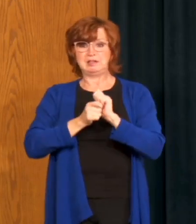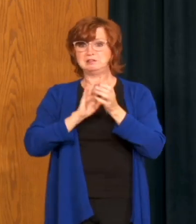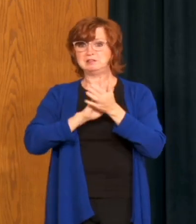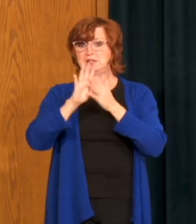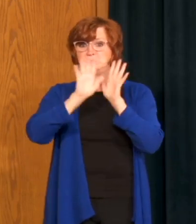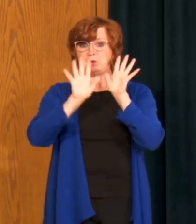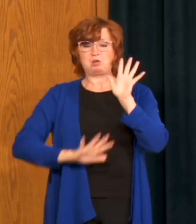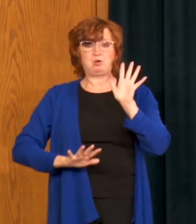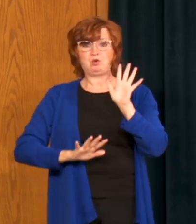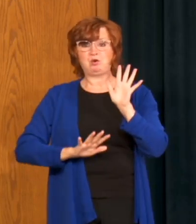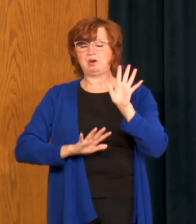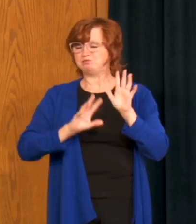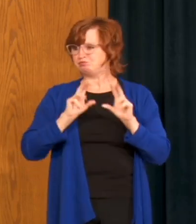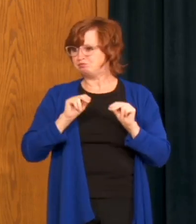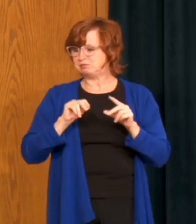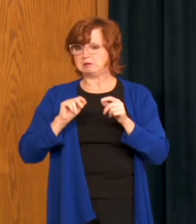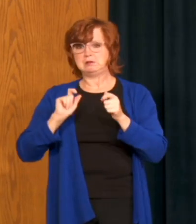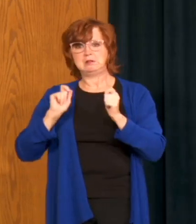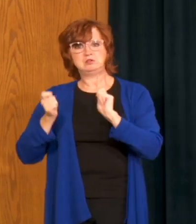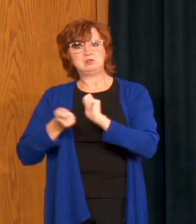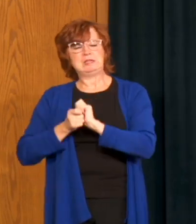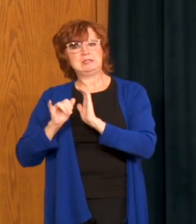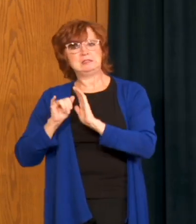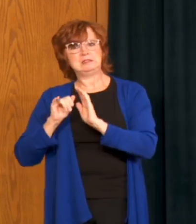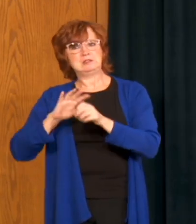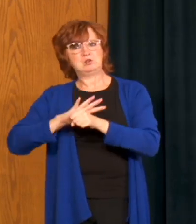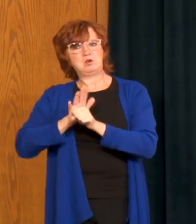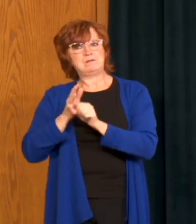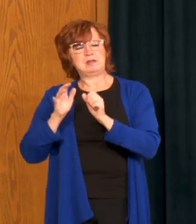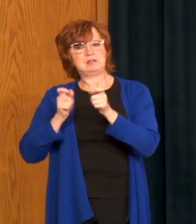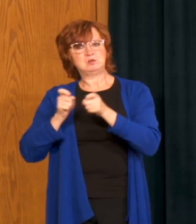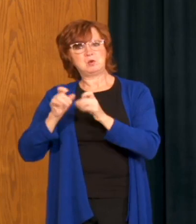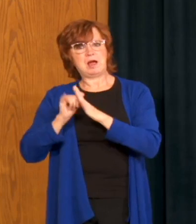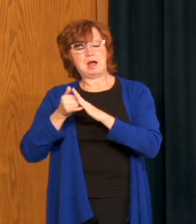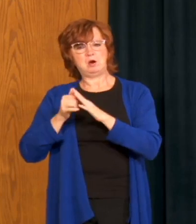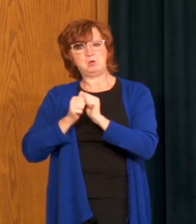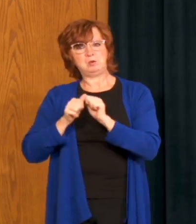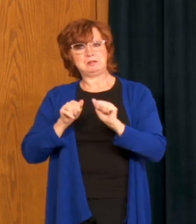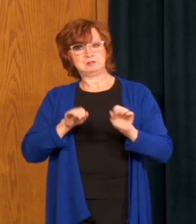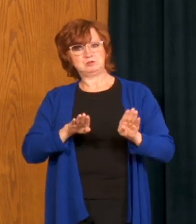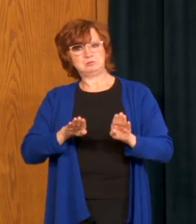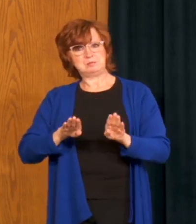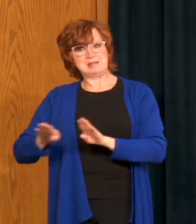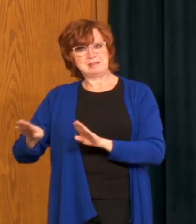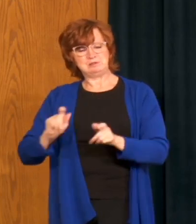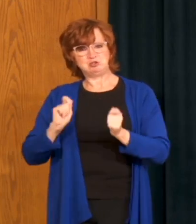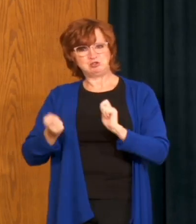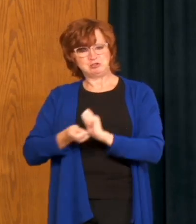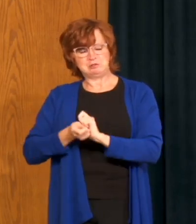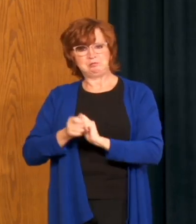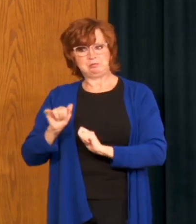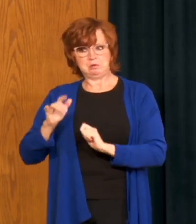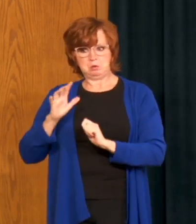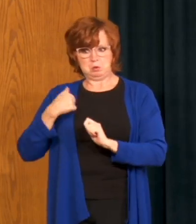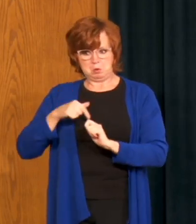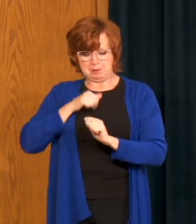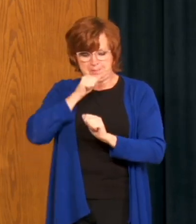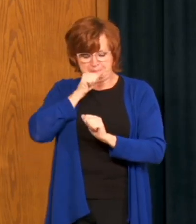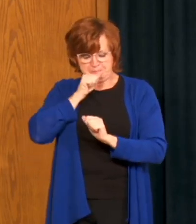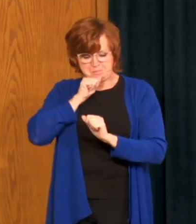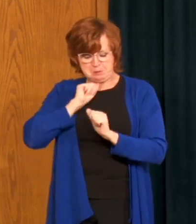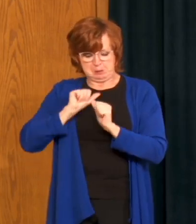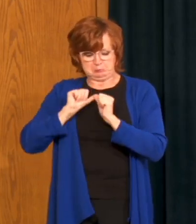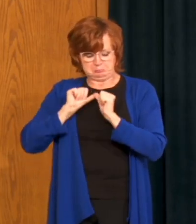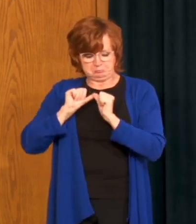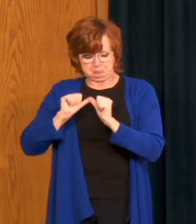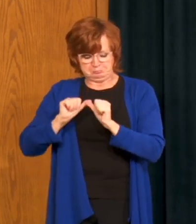It does, however, respond to a change in behavior. If we maintain our good practices, the number of cases will go down. If we let